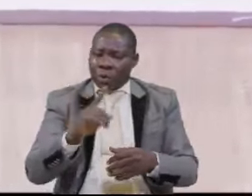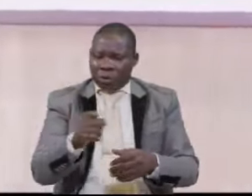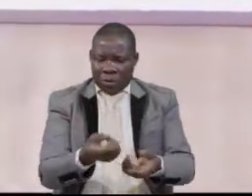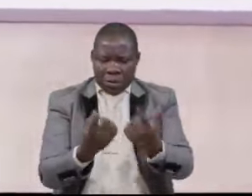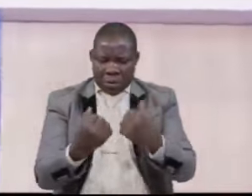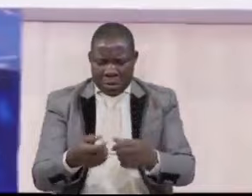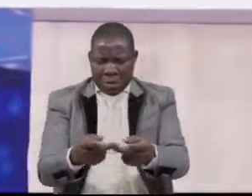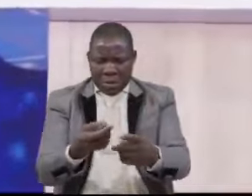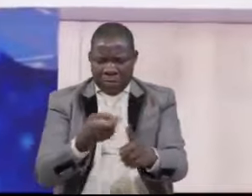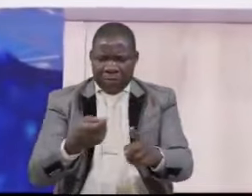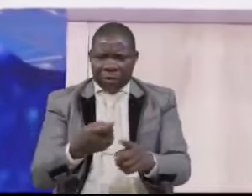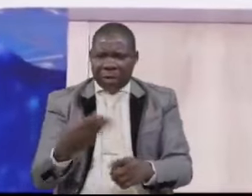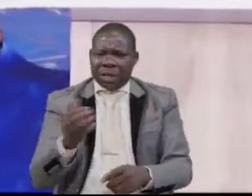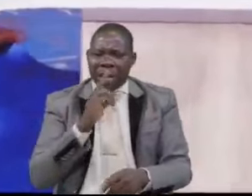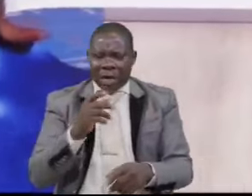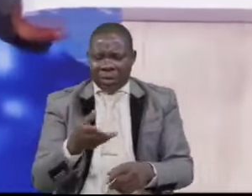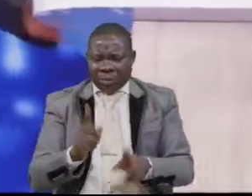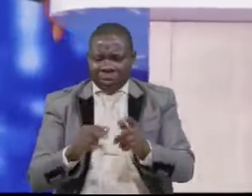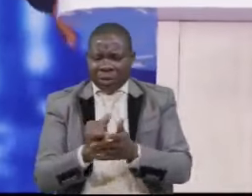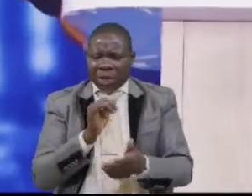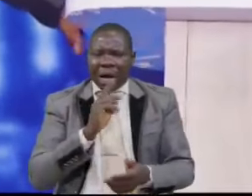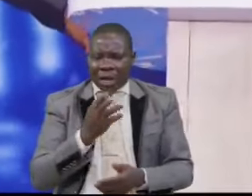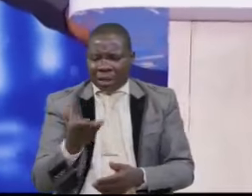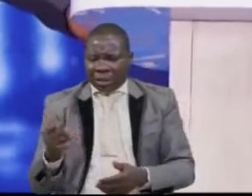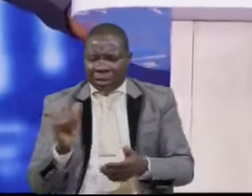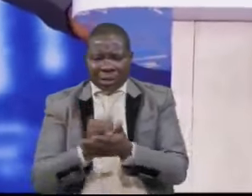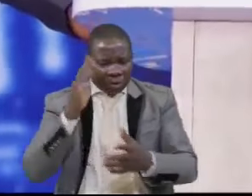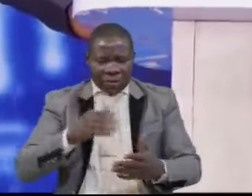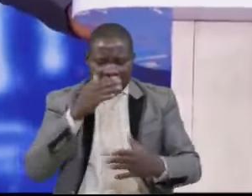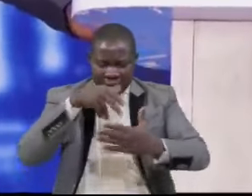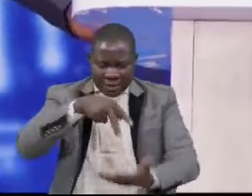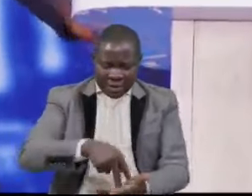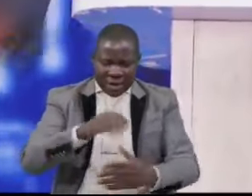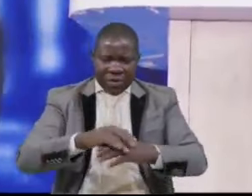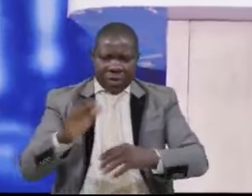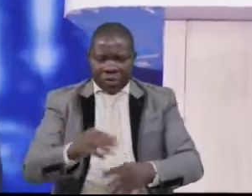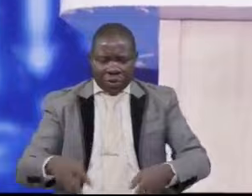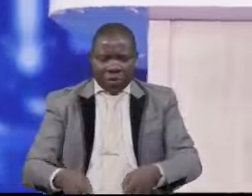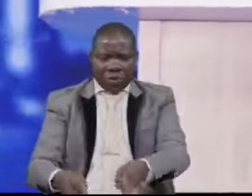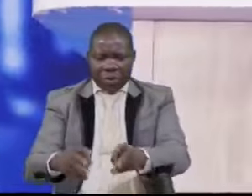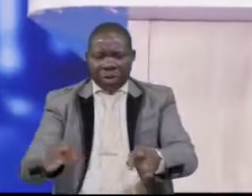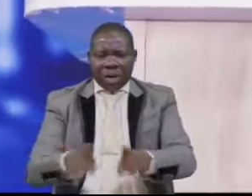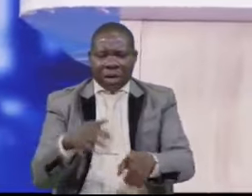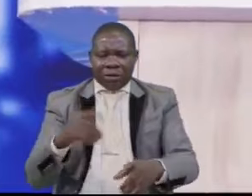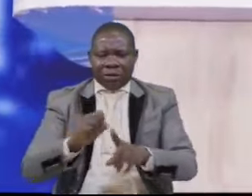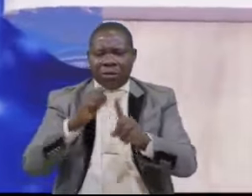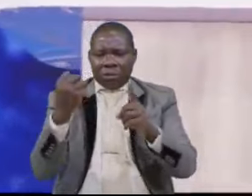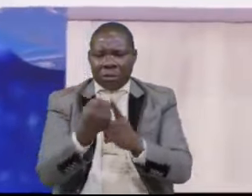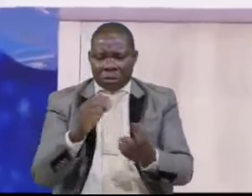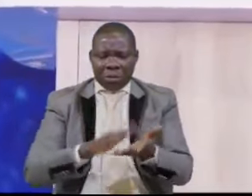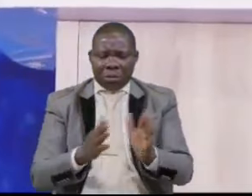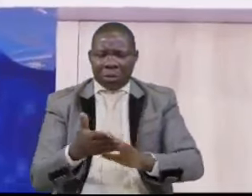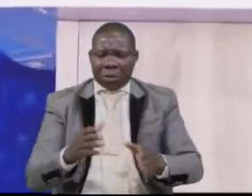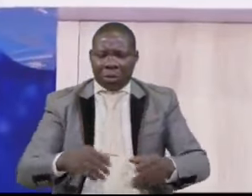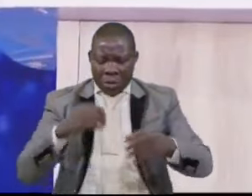will stand in your way. And as the situation gets tough and tougher, if you don't become